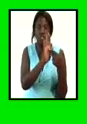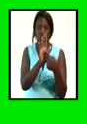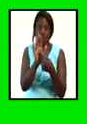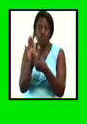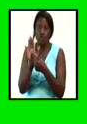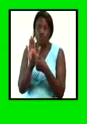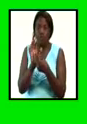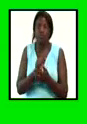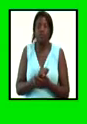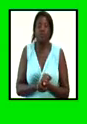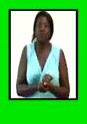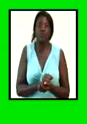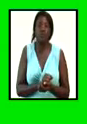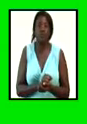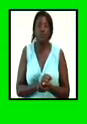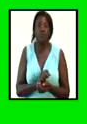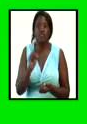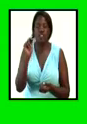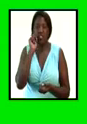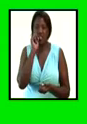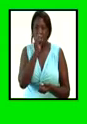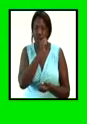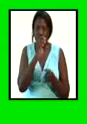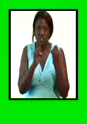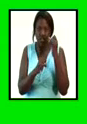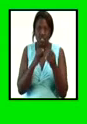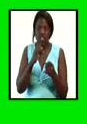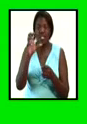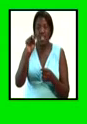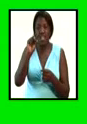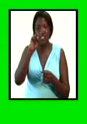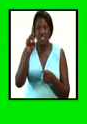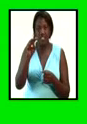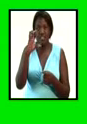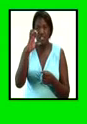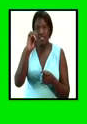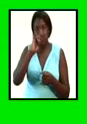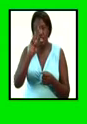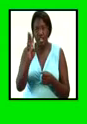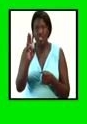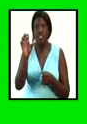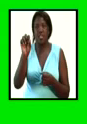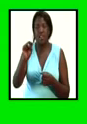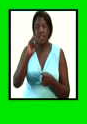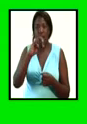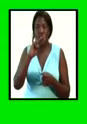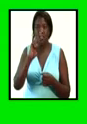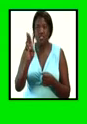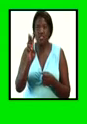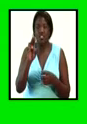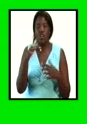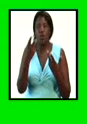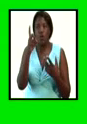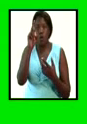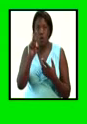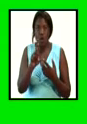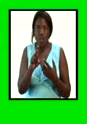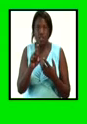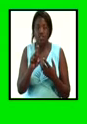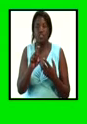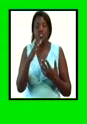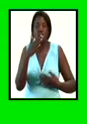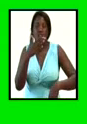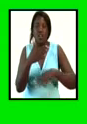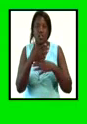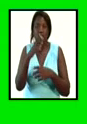trees, bags. Nouns ending in S, Z, CH, SH, and X call